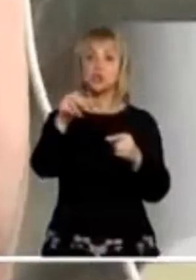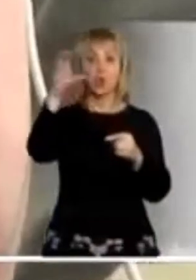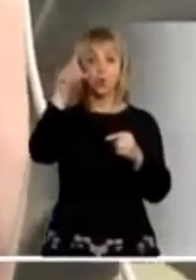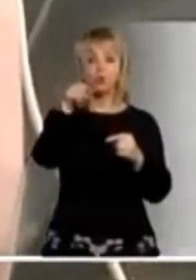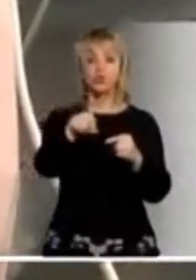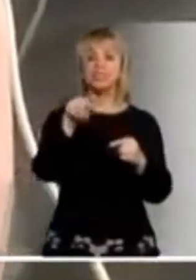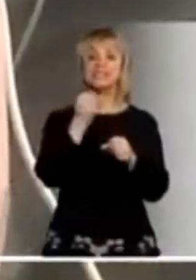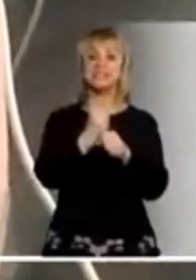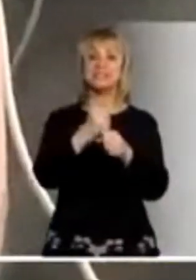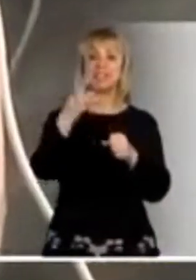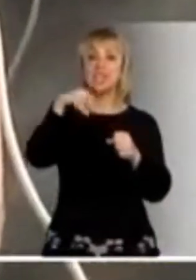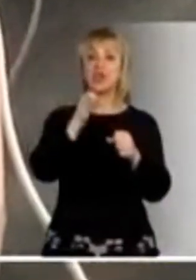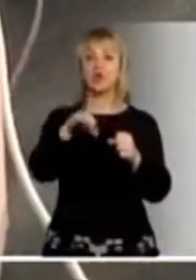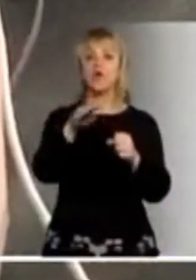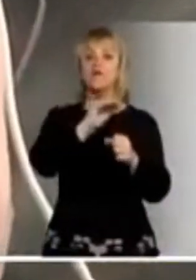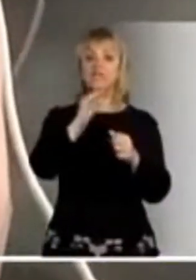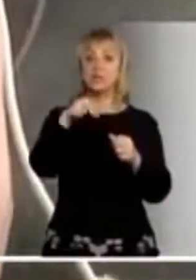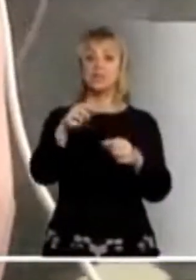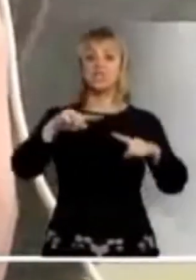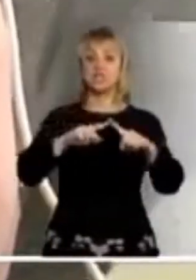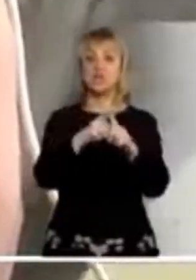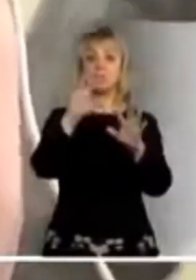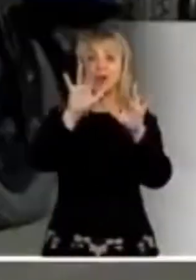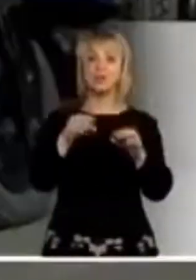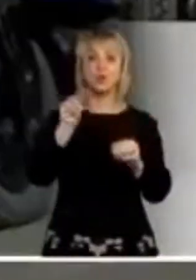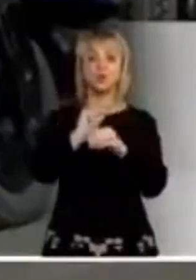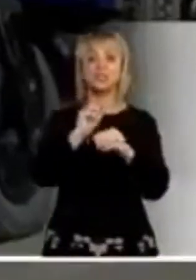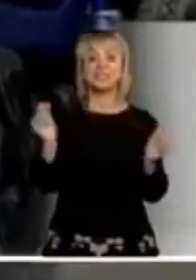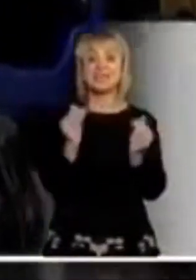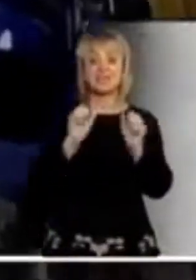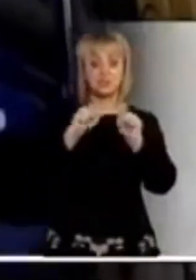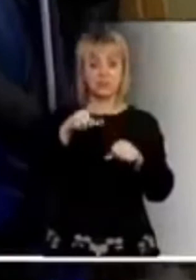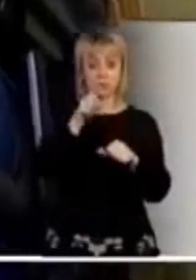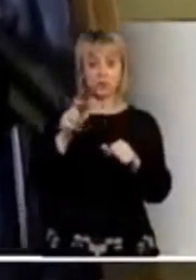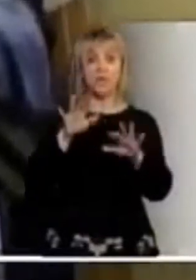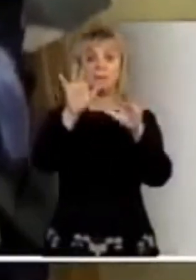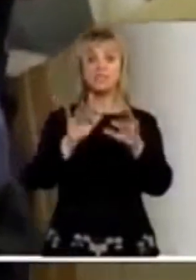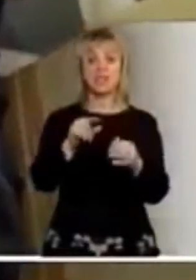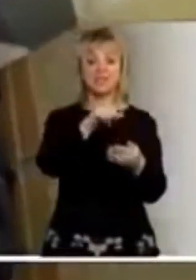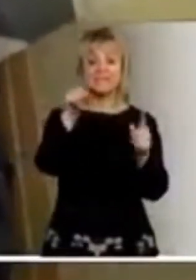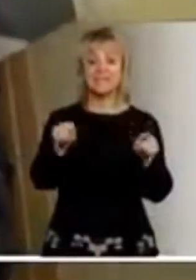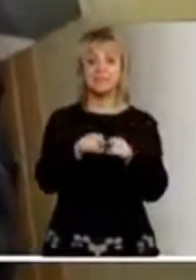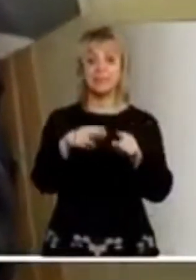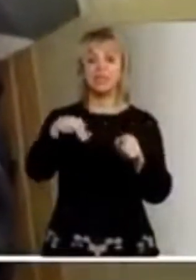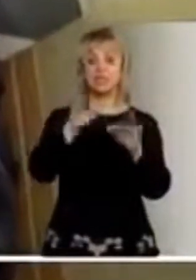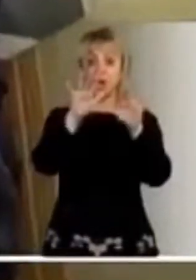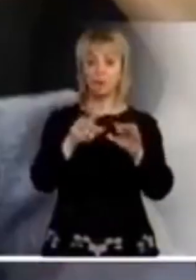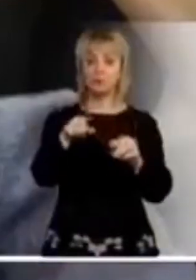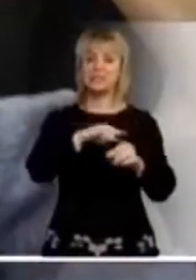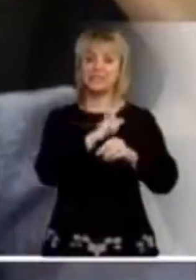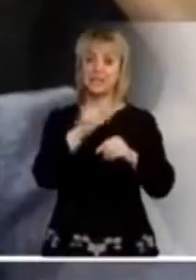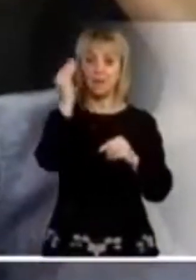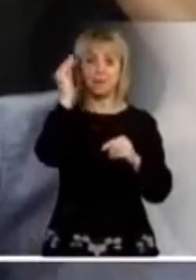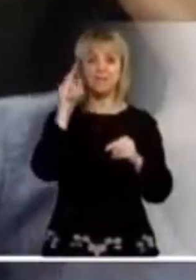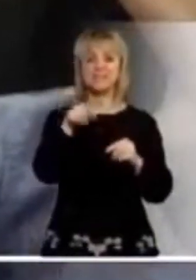This is the lab of Rostov scientists, where neurophysiologists, engineers, and programmers teach people with disabilities to print text